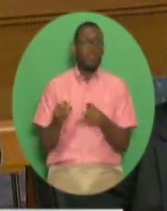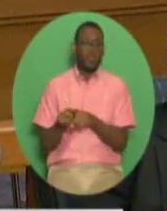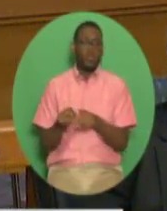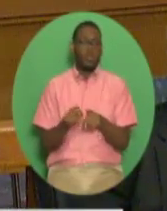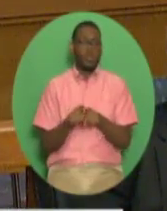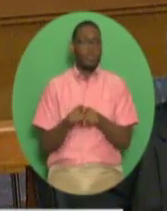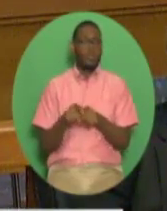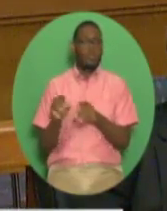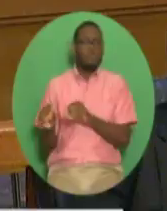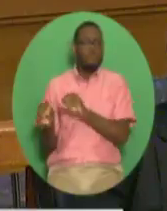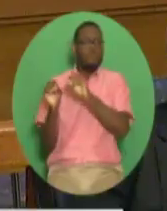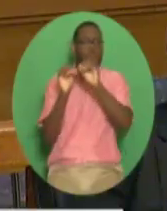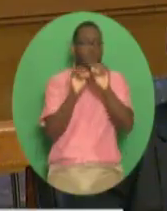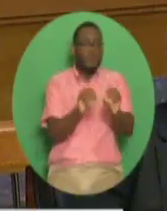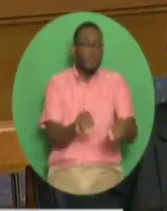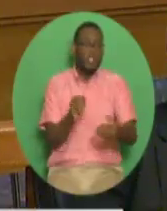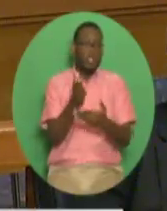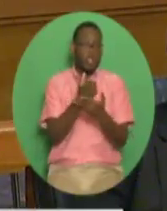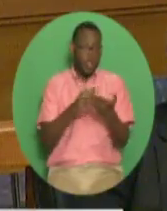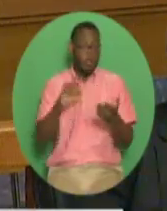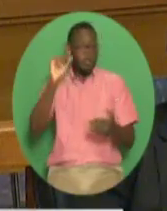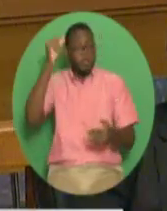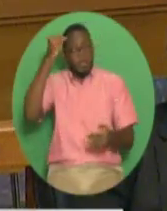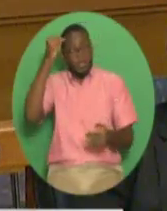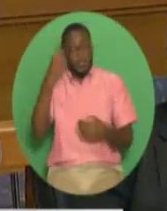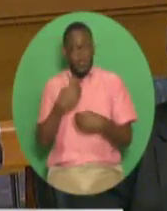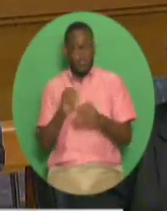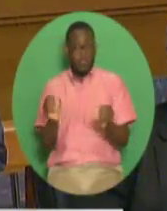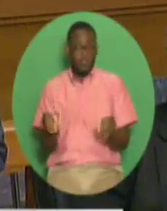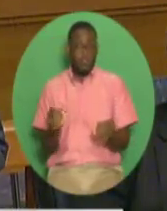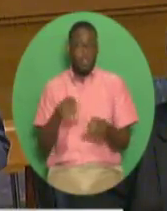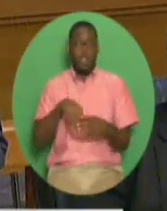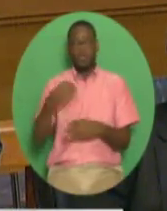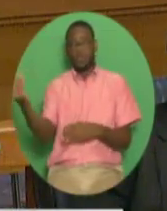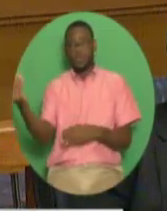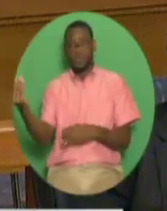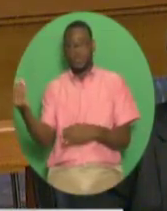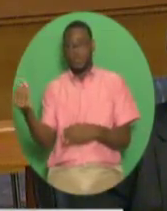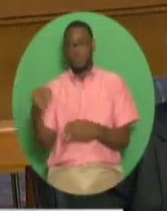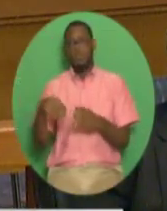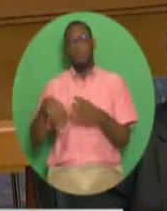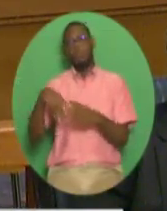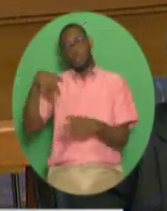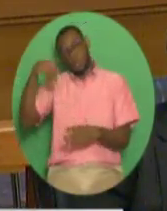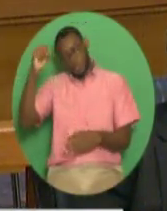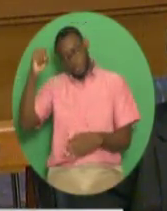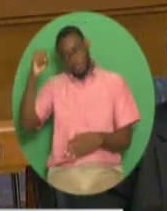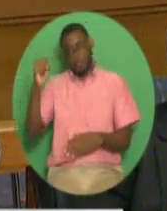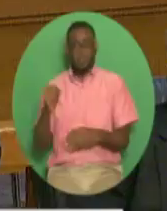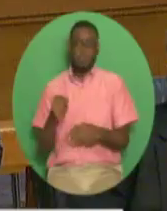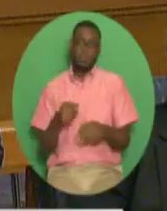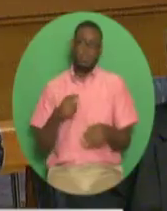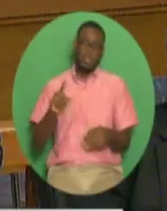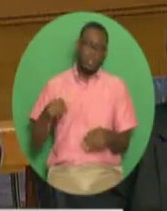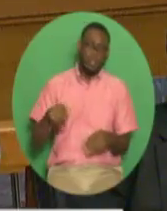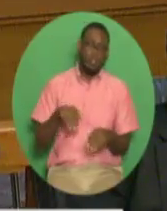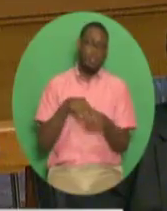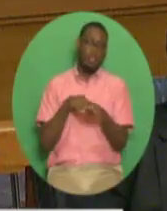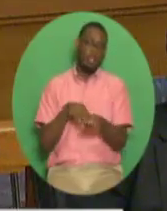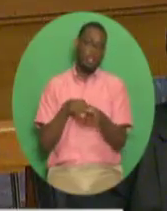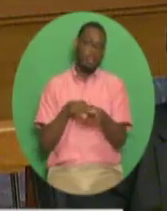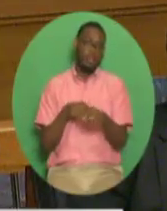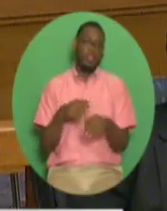move some of the government offices perhaps out of Port of Spain. I know there's been some movement in that